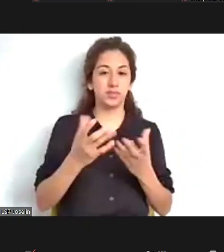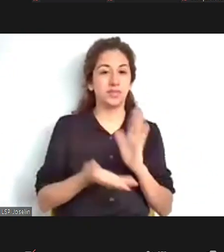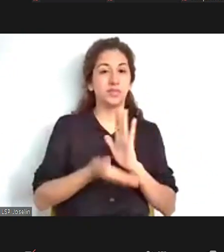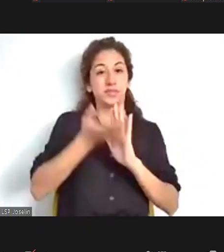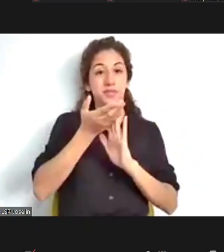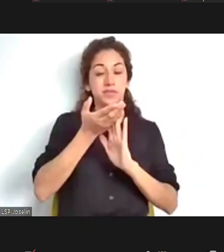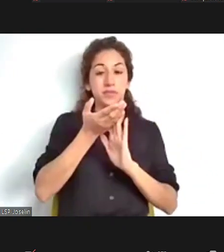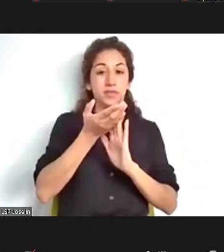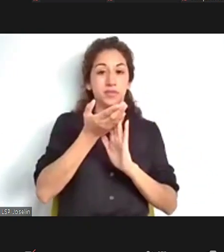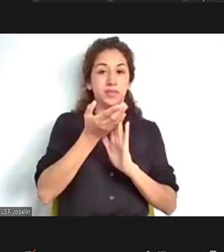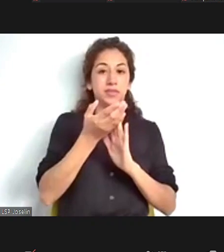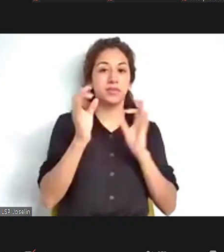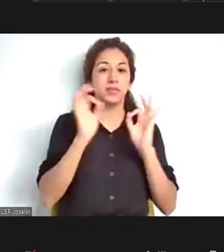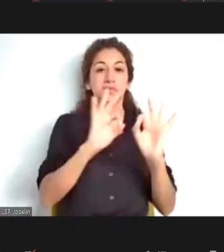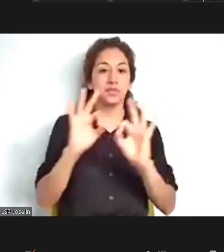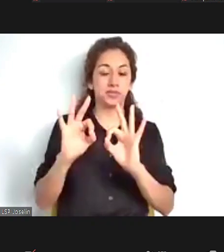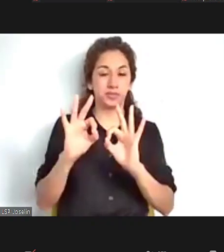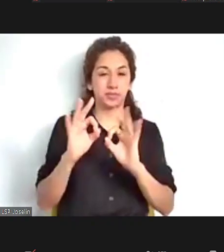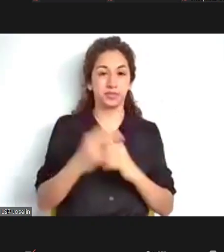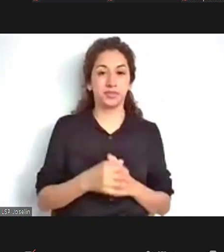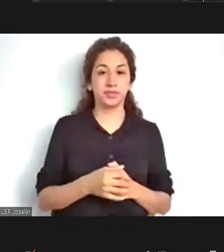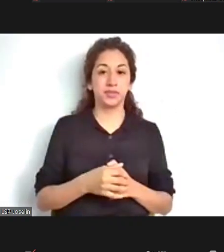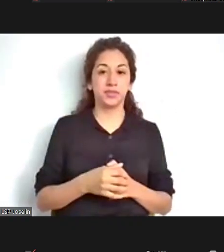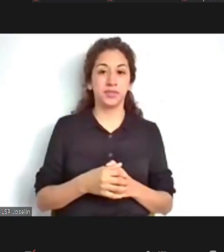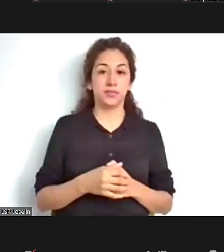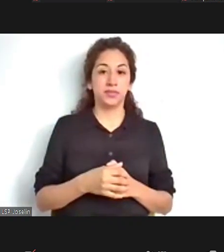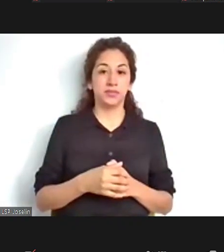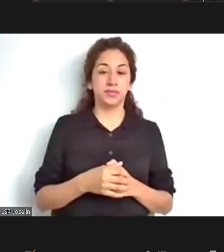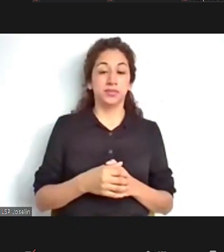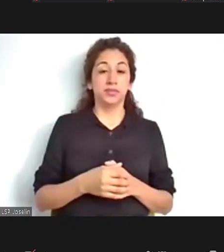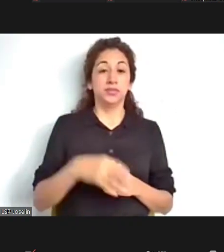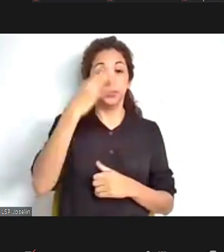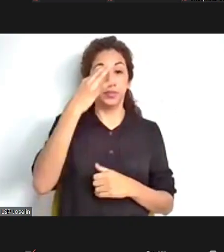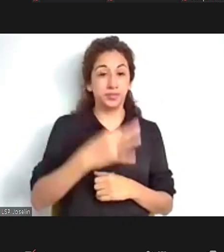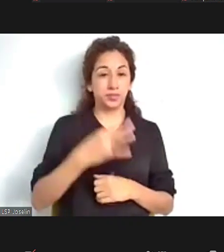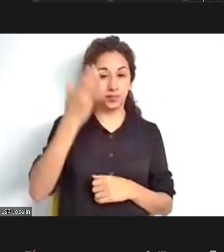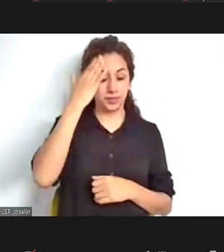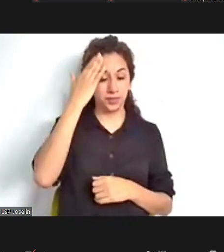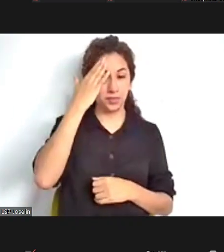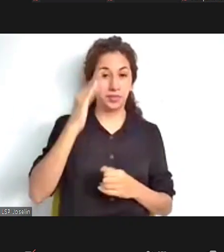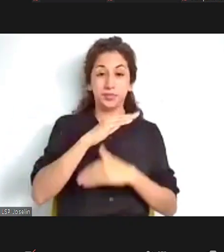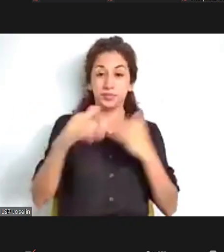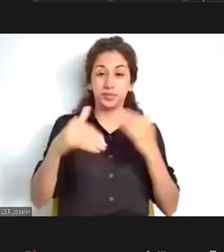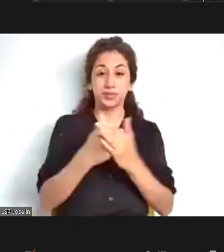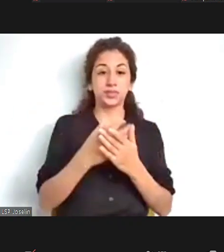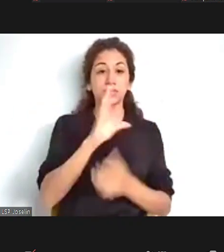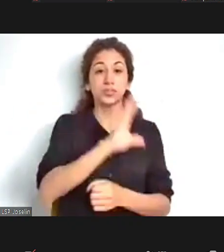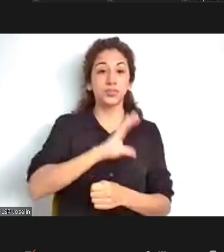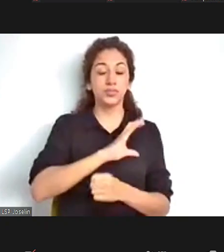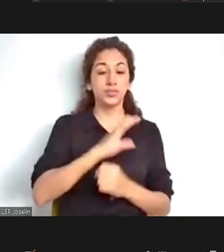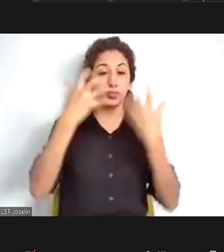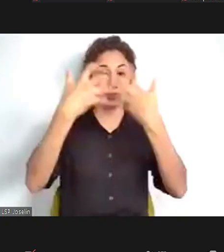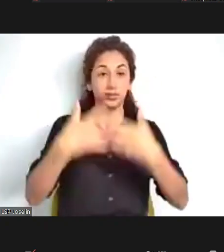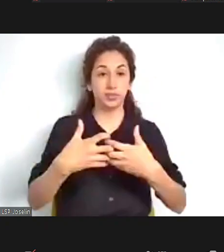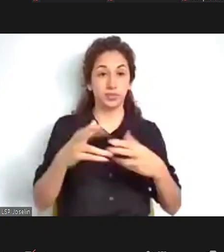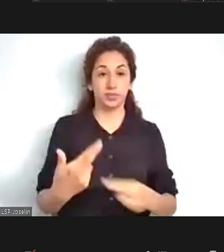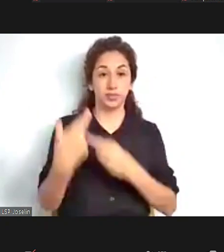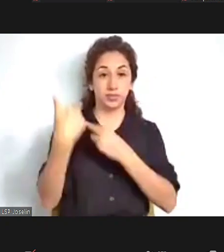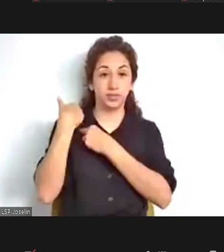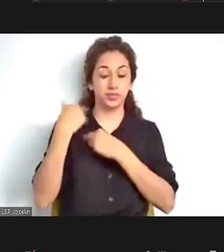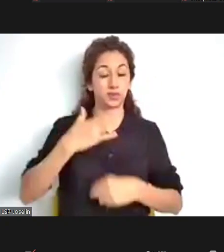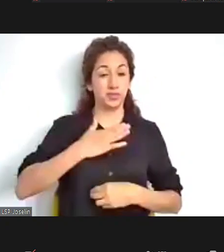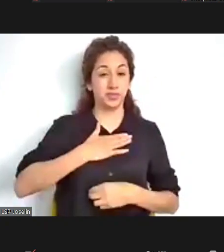every time or more frequently due diligent framework it is obvious that we have a paradigm in terms